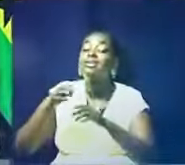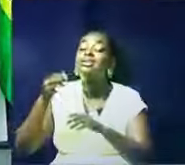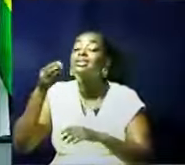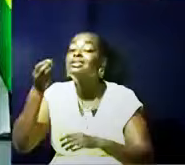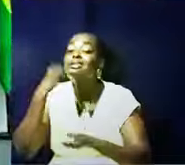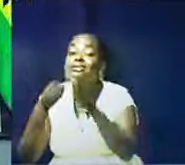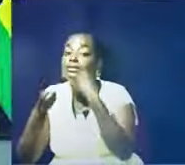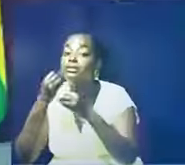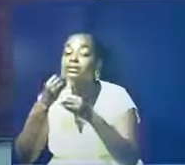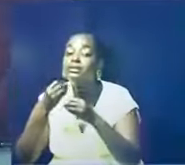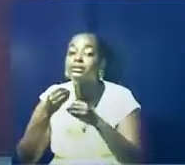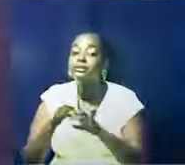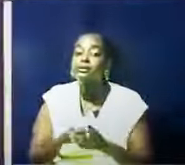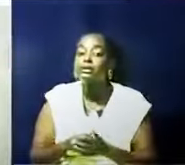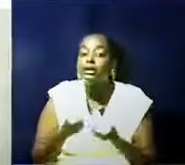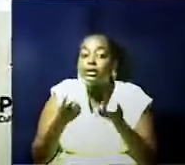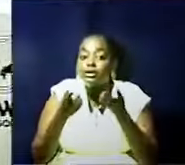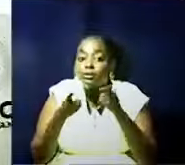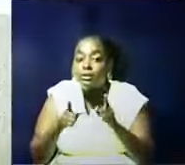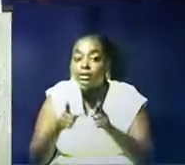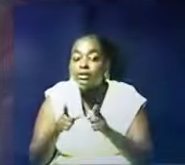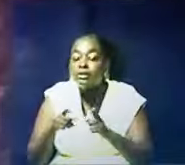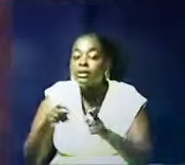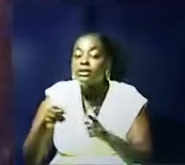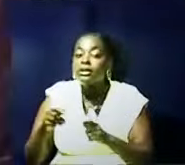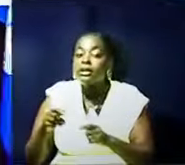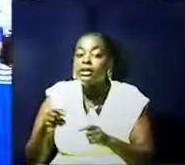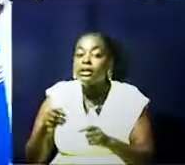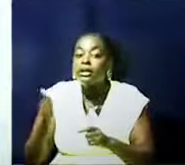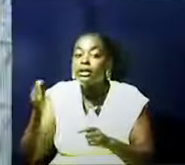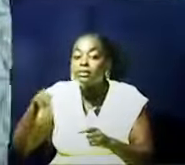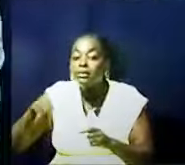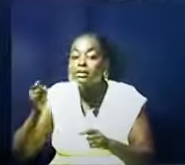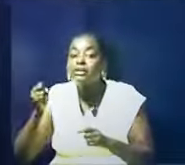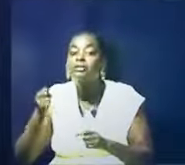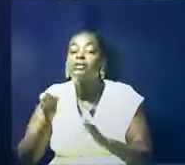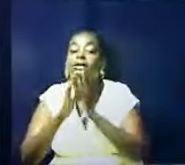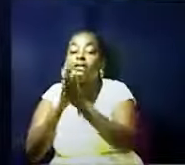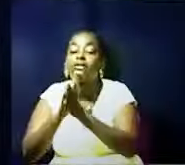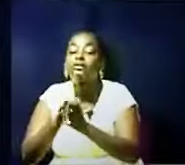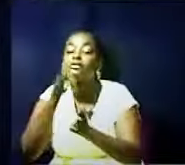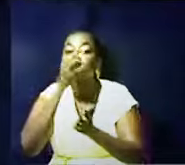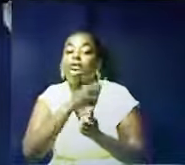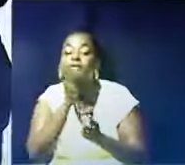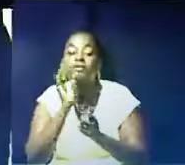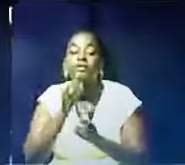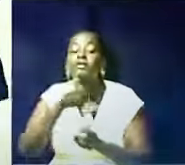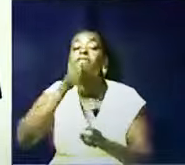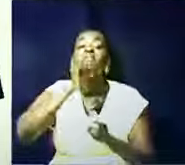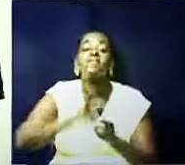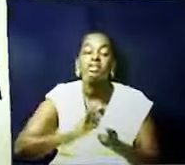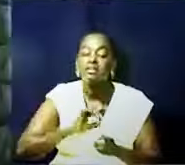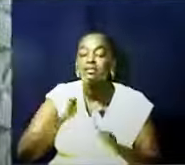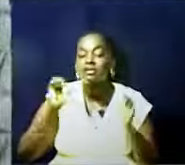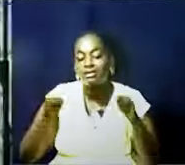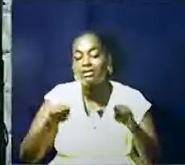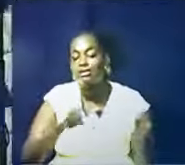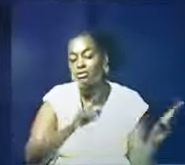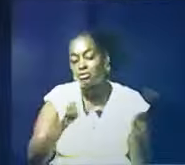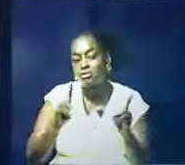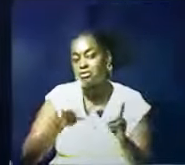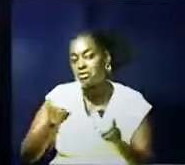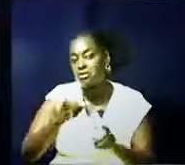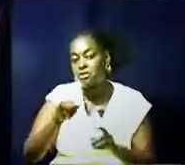Wa kuma yeting. Elders can do the same thing. It bases me out to elders. Members can do the same thing. It bases me out to